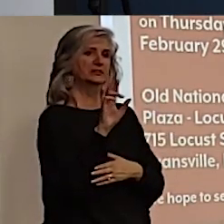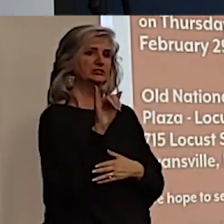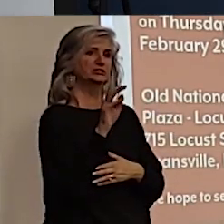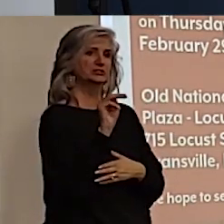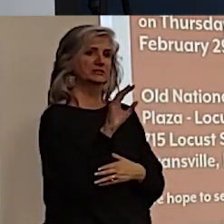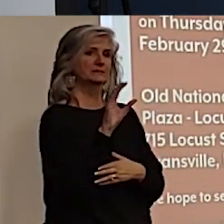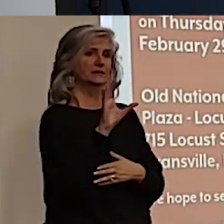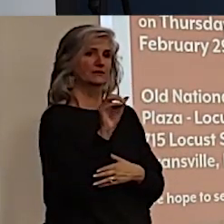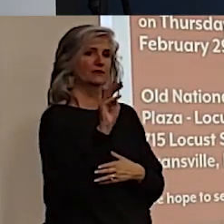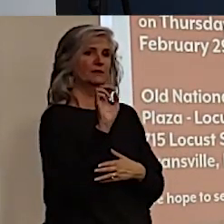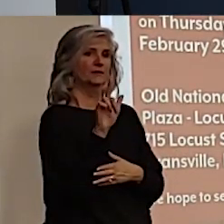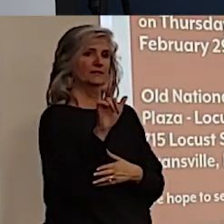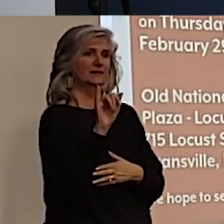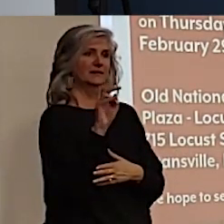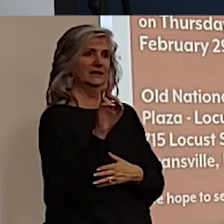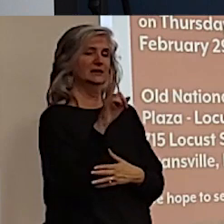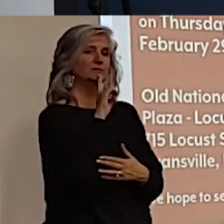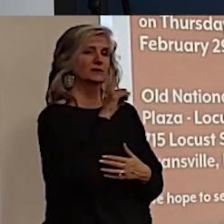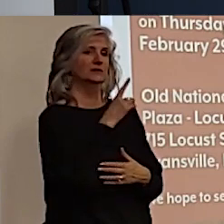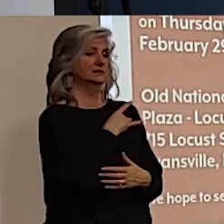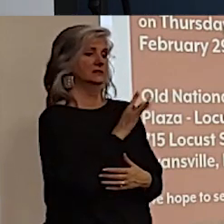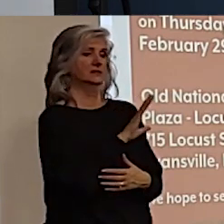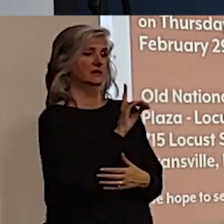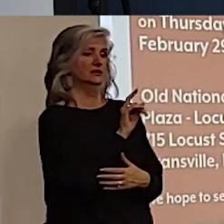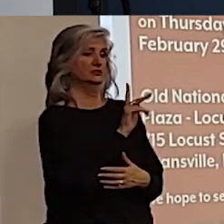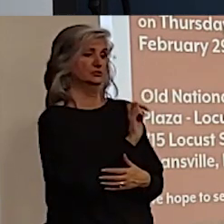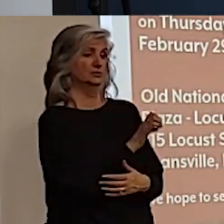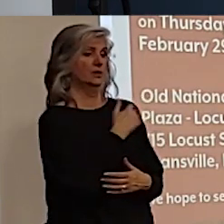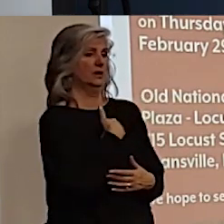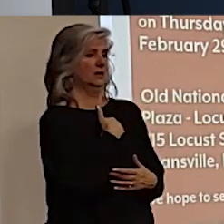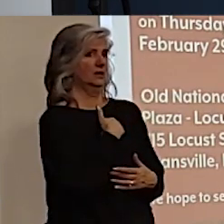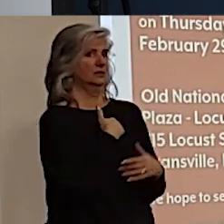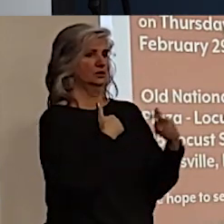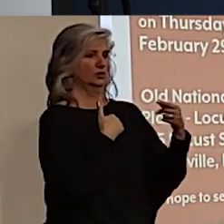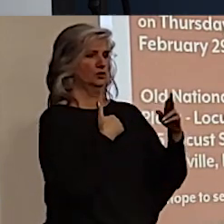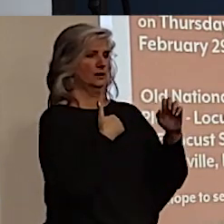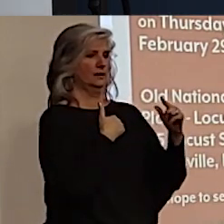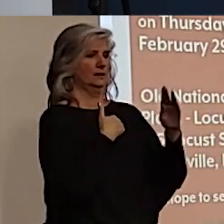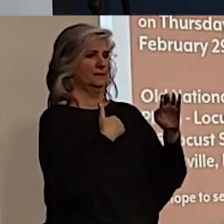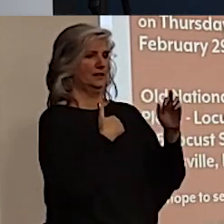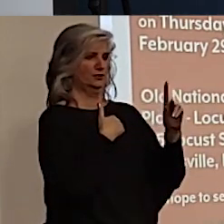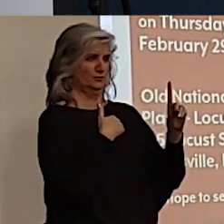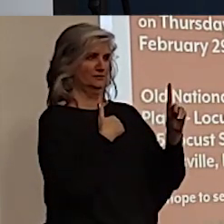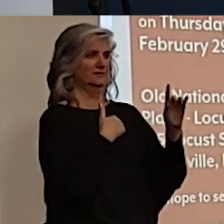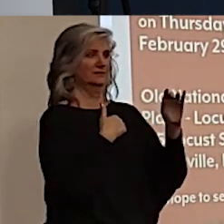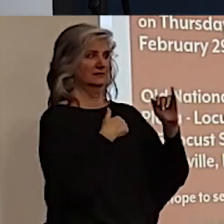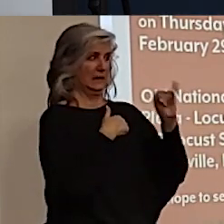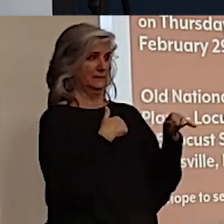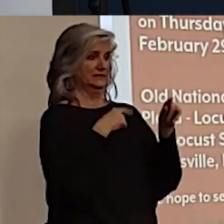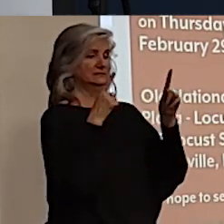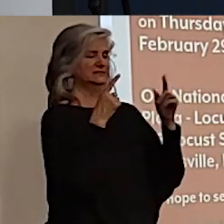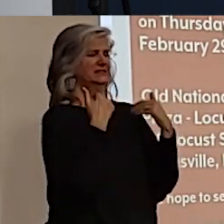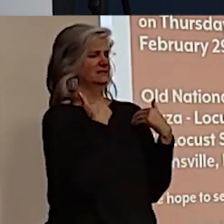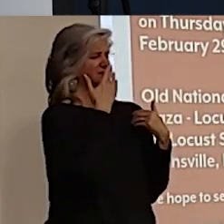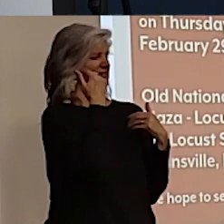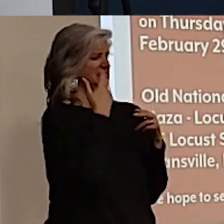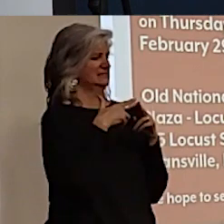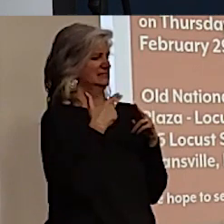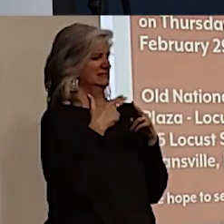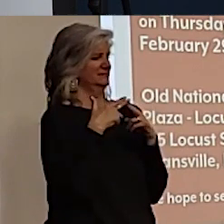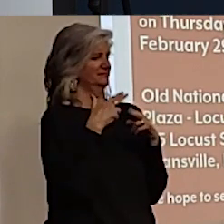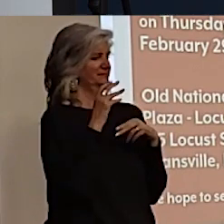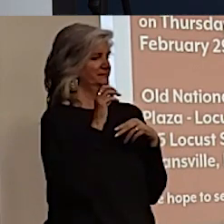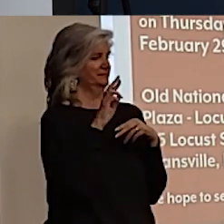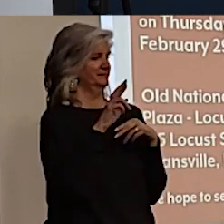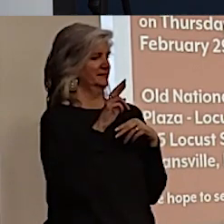in Carmel, Indiana, who really didn't like Duke. We had Greg Ballard in Indianapolis, and I can't forget his name, and the mayor down